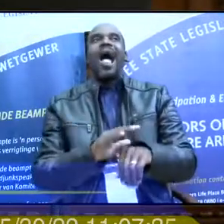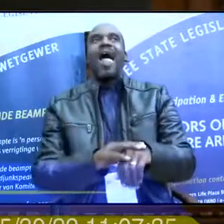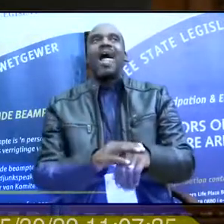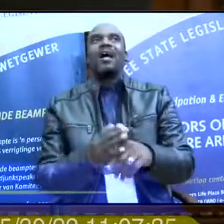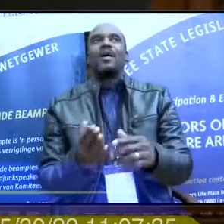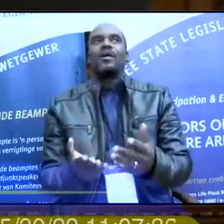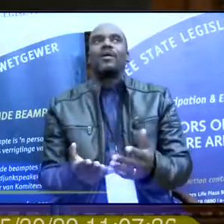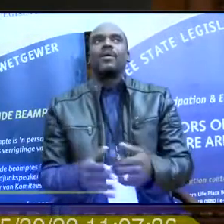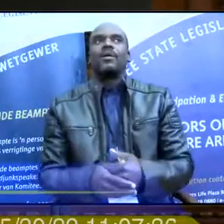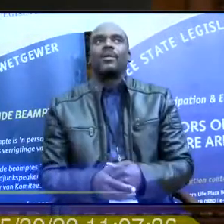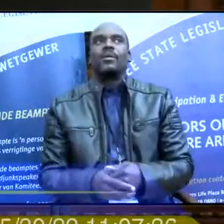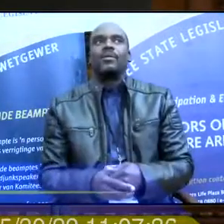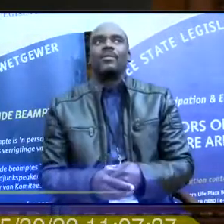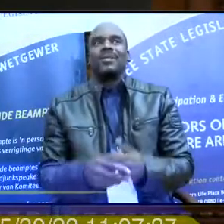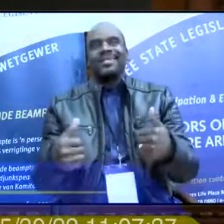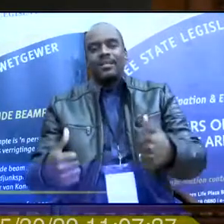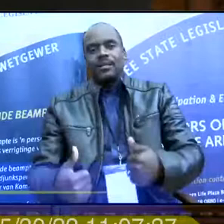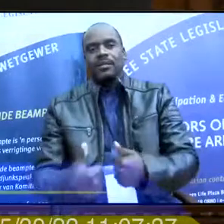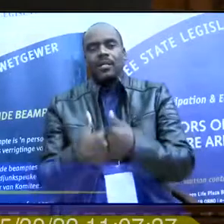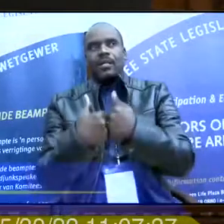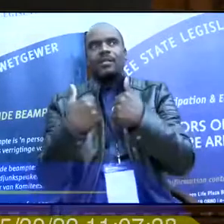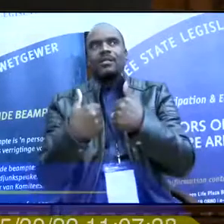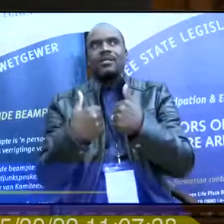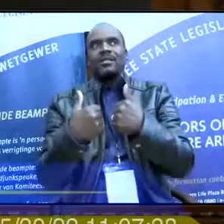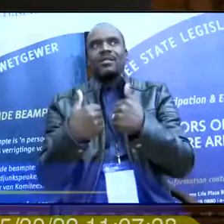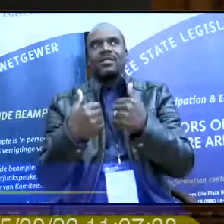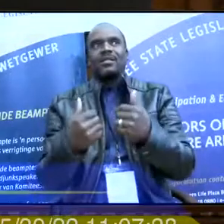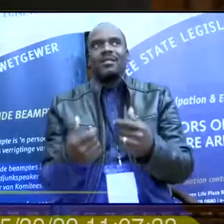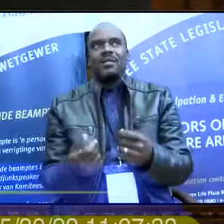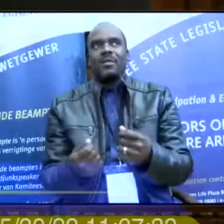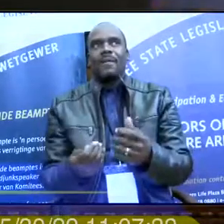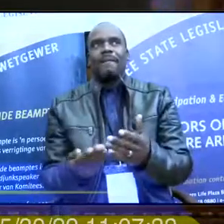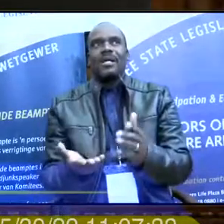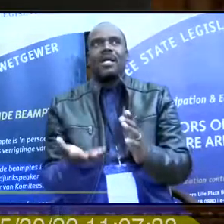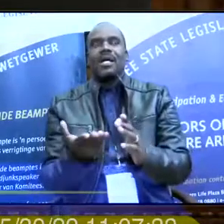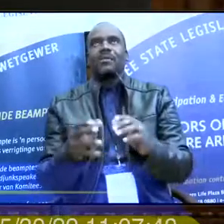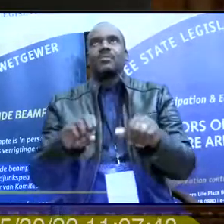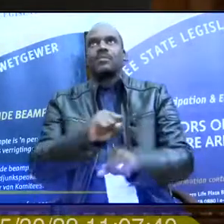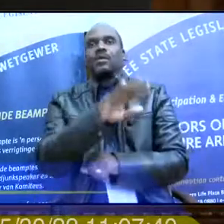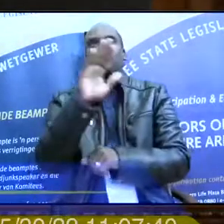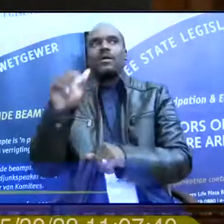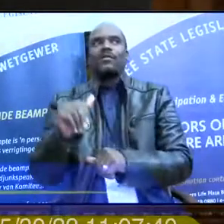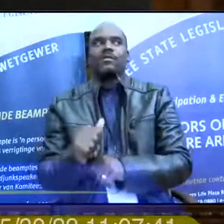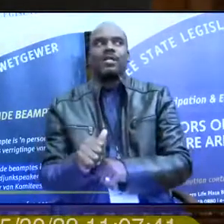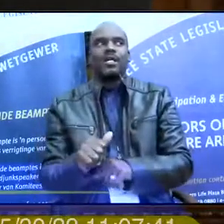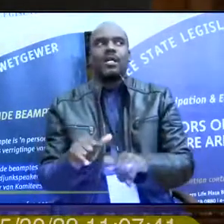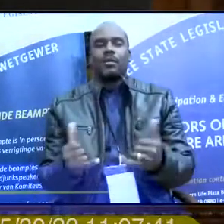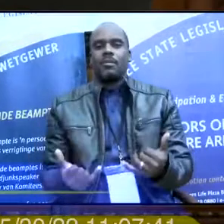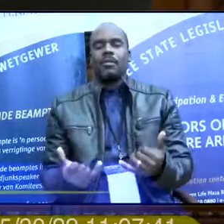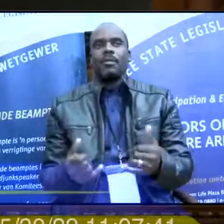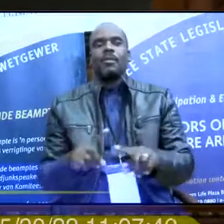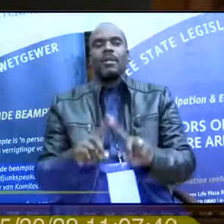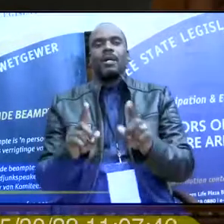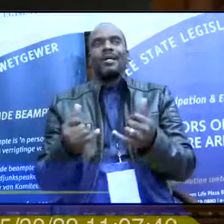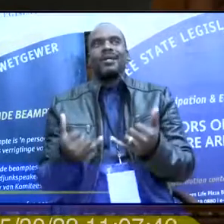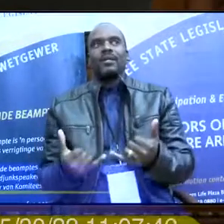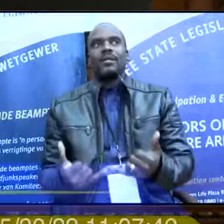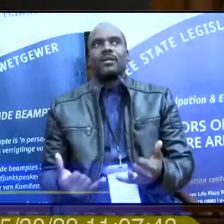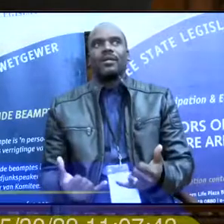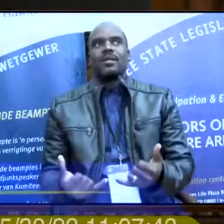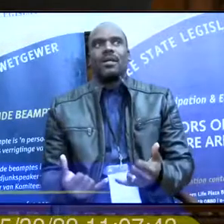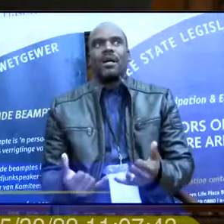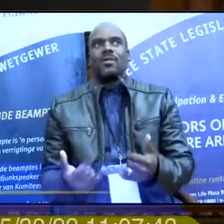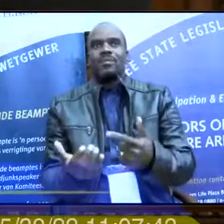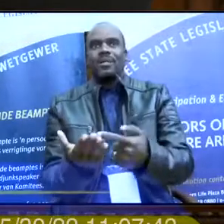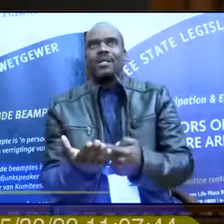not only the challenging prices of oil in south africa but now it's topped over a barrel of